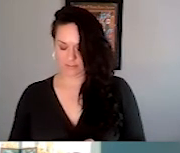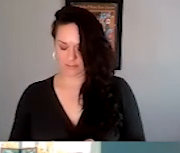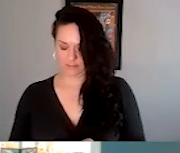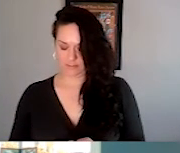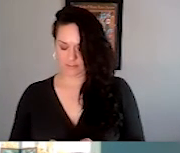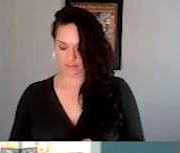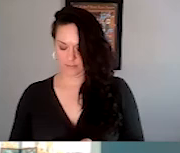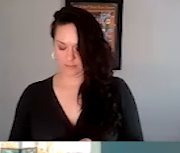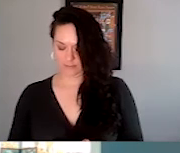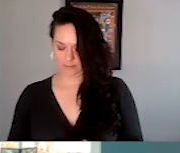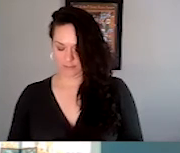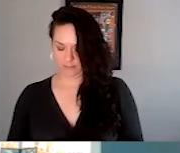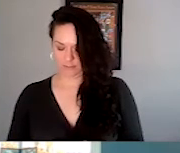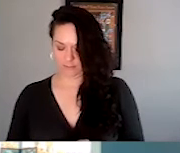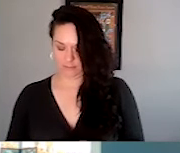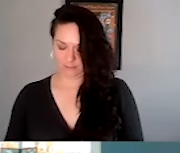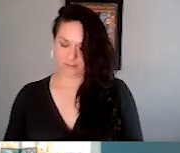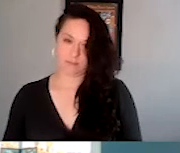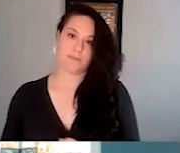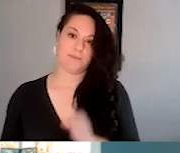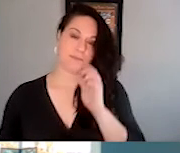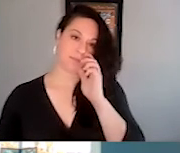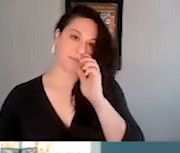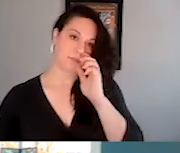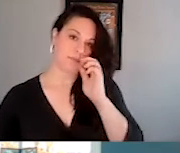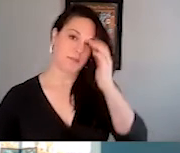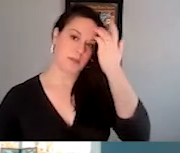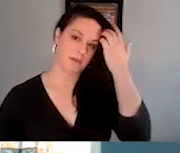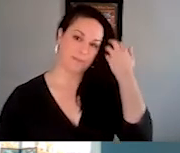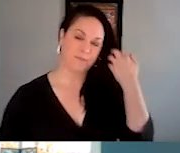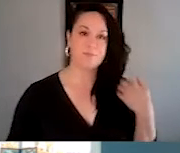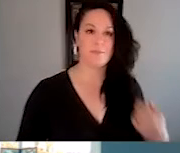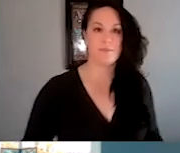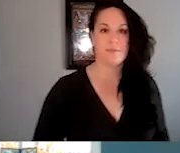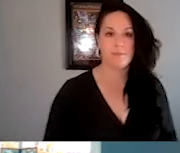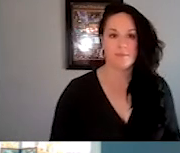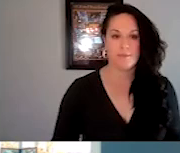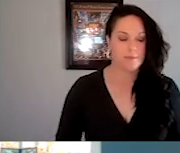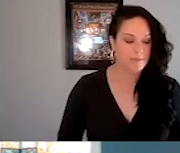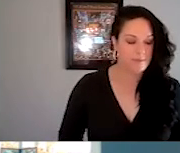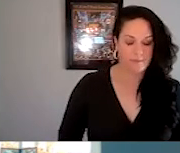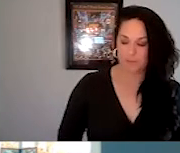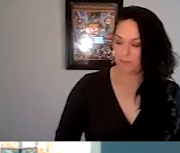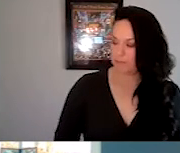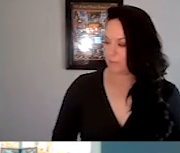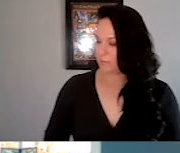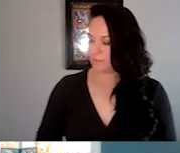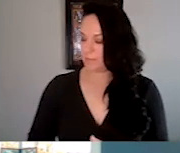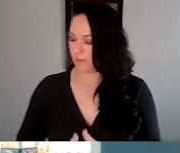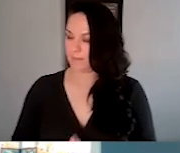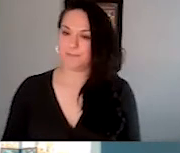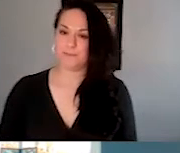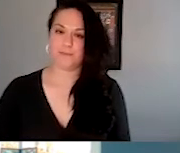to actually regulate it. So next slide, please. So who's the case made to? So coalitions band together